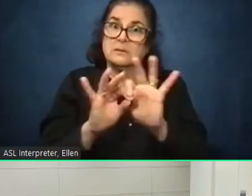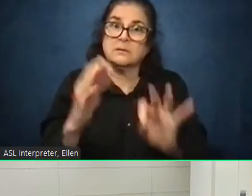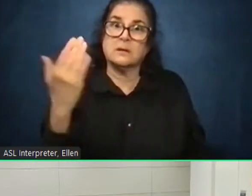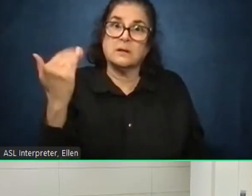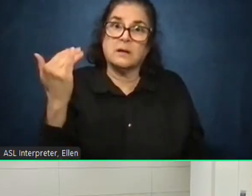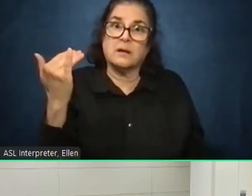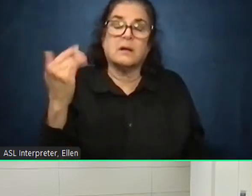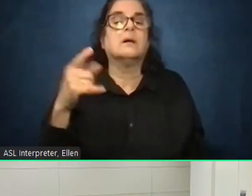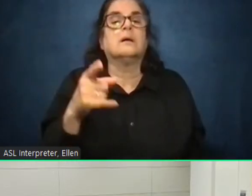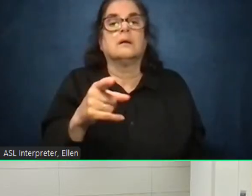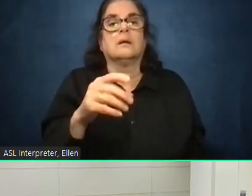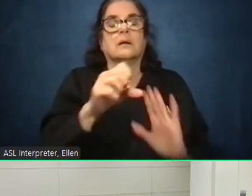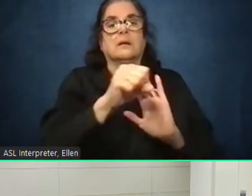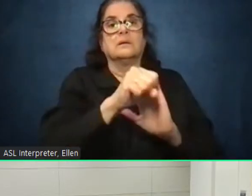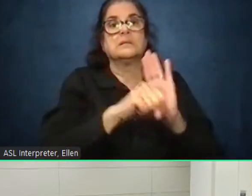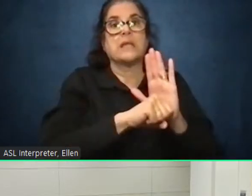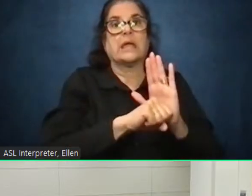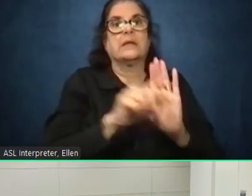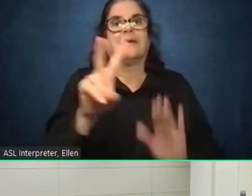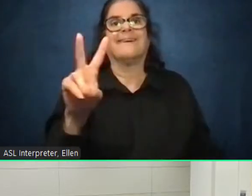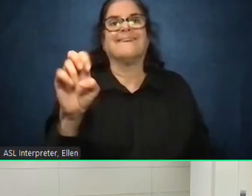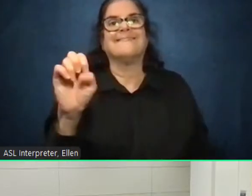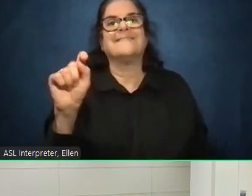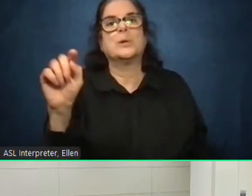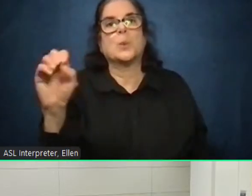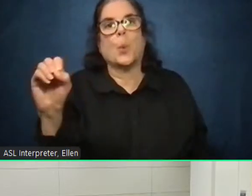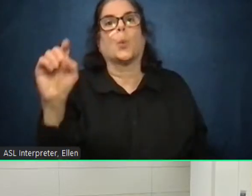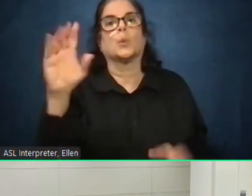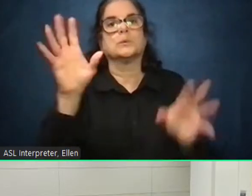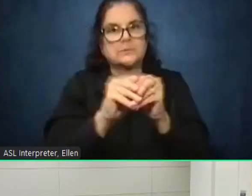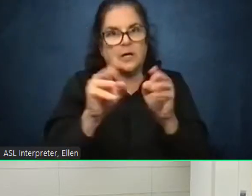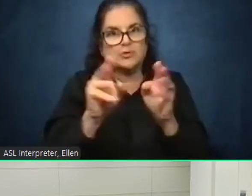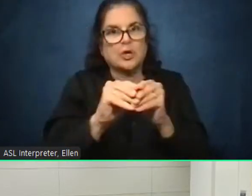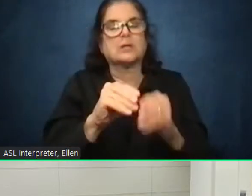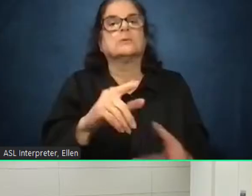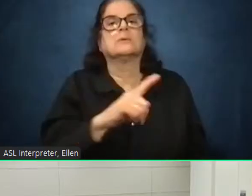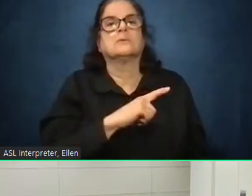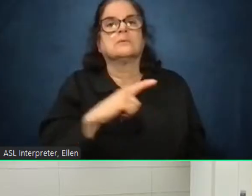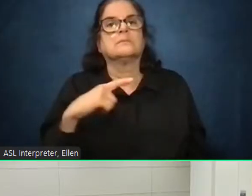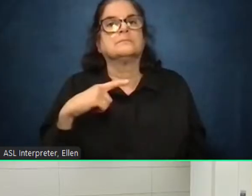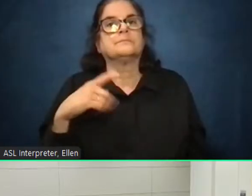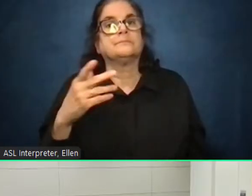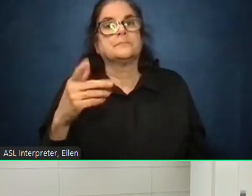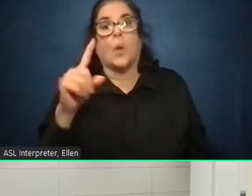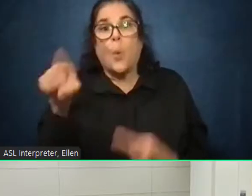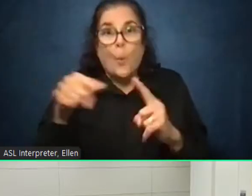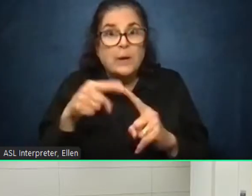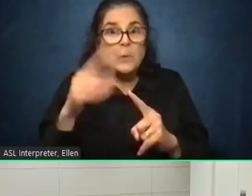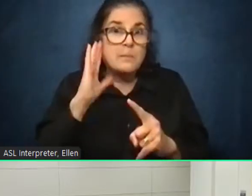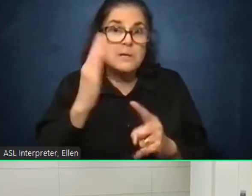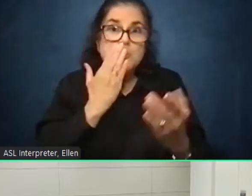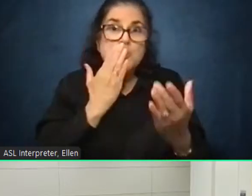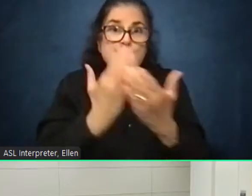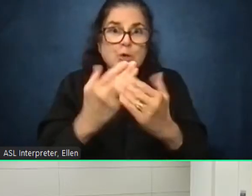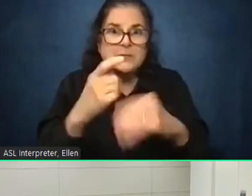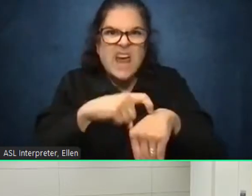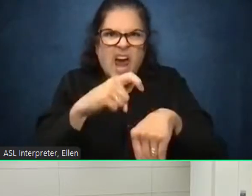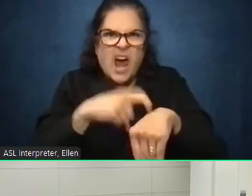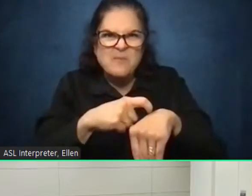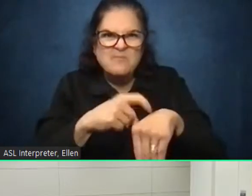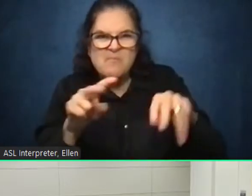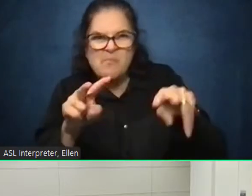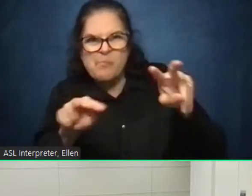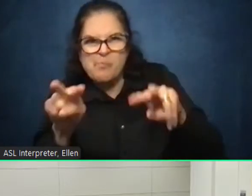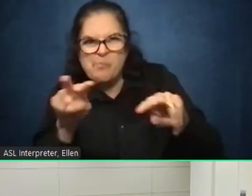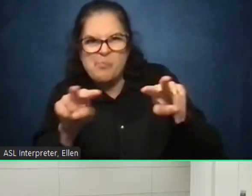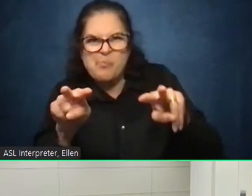like the veto session. So if there's a meeting that, I don't know if you know now when would be a good time, but if we could, figure out a